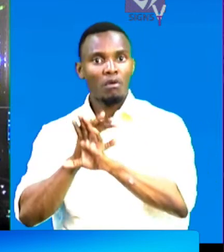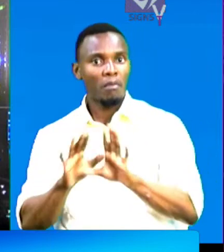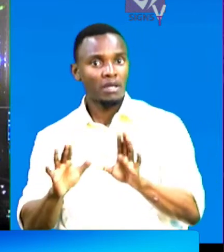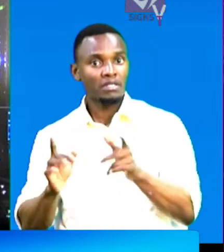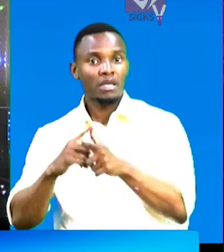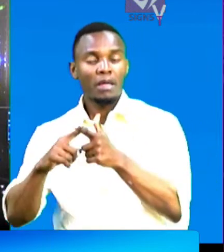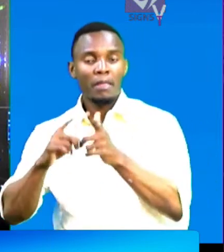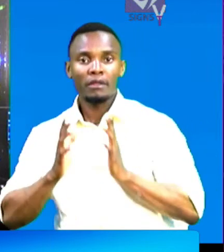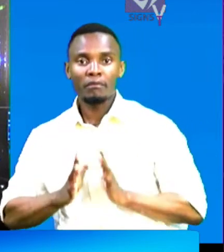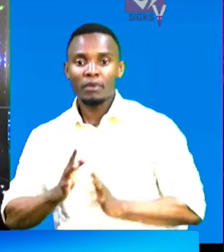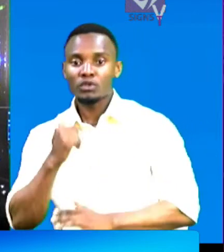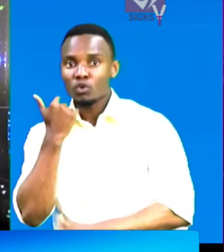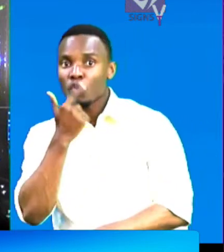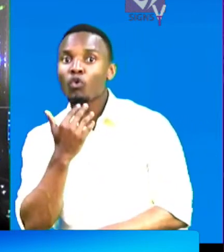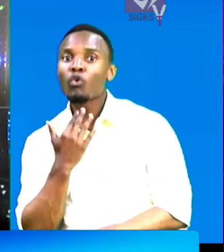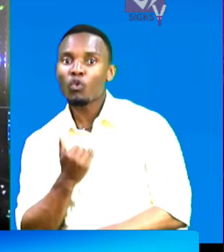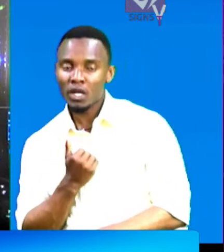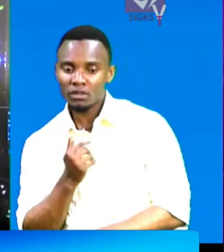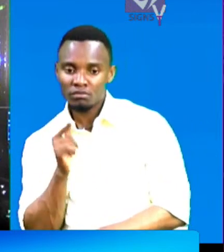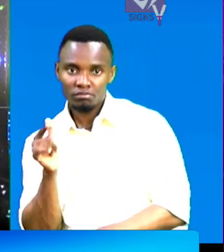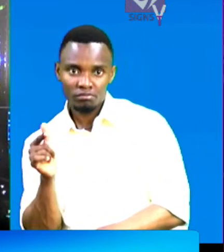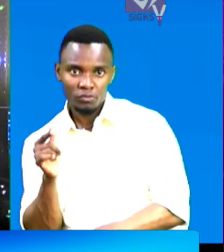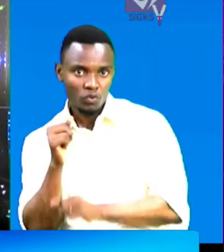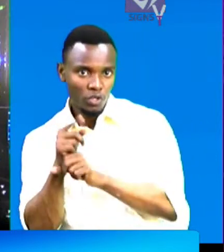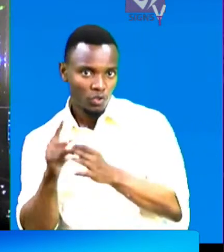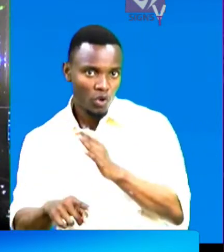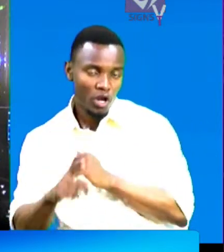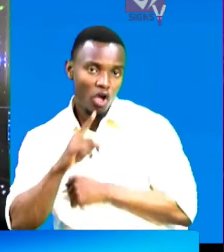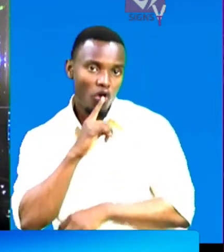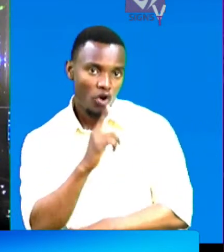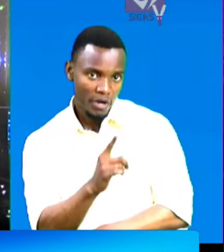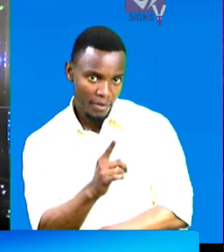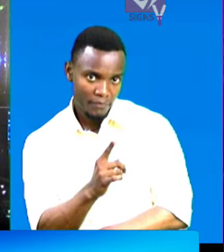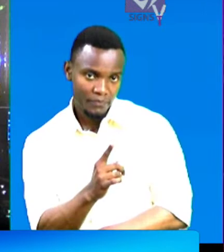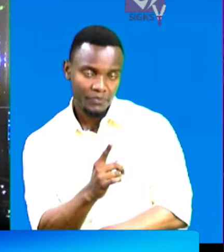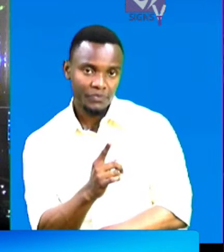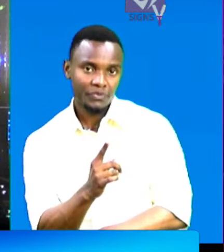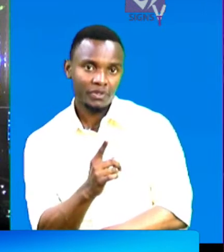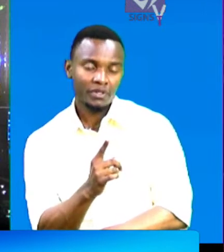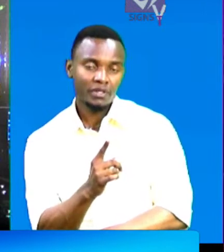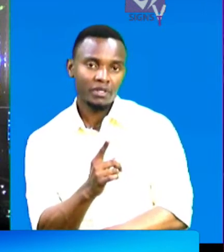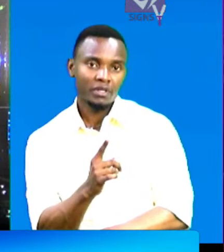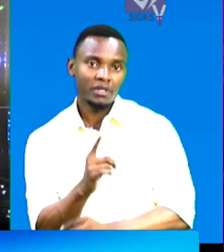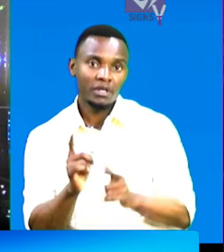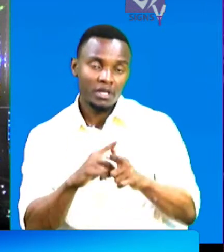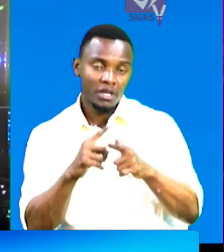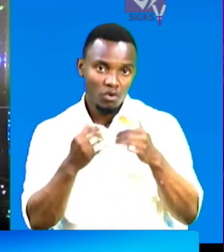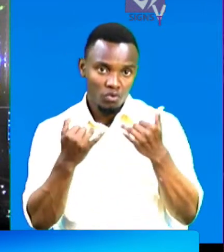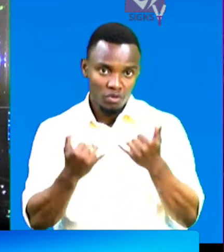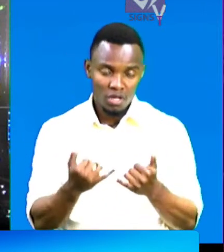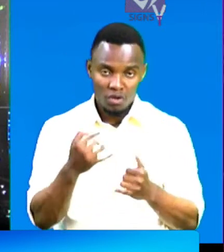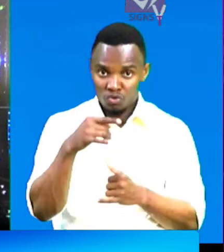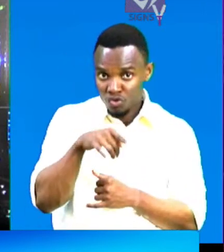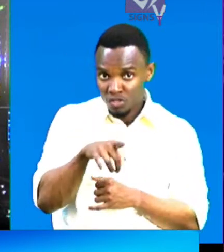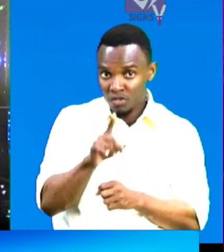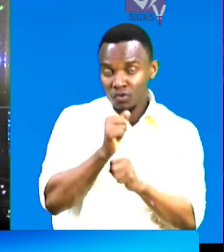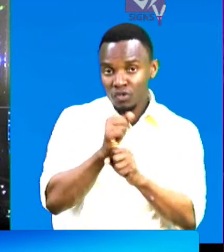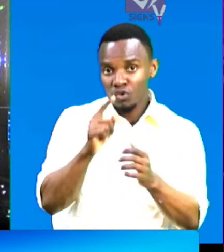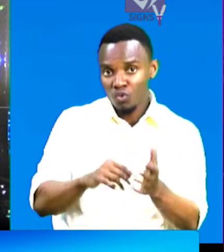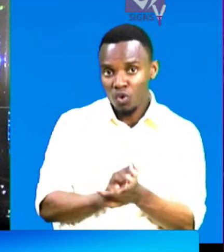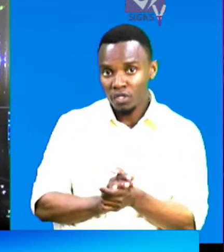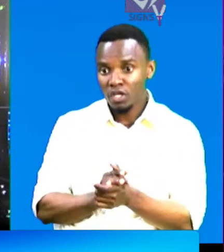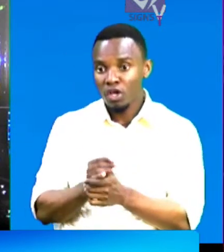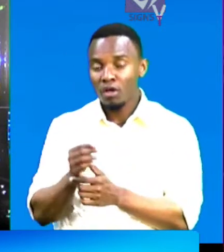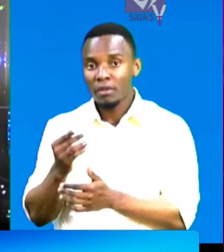the buyers will place their orders. So as a drop shipper, you link with